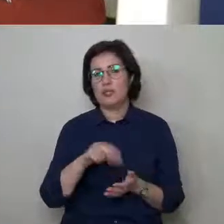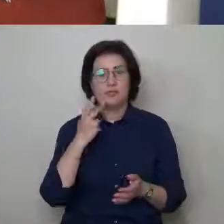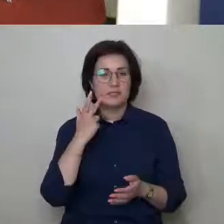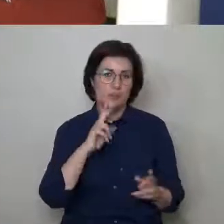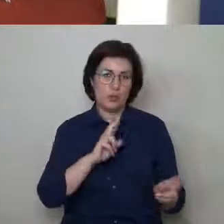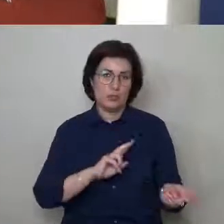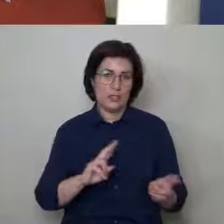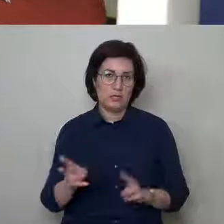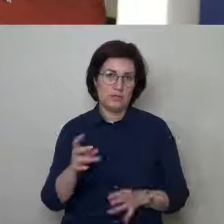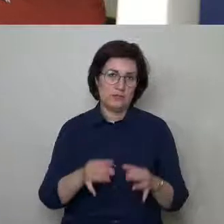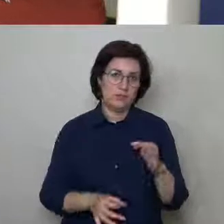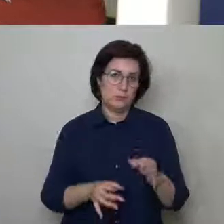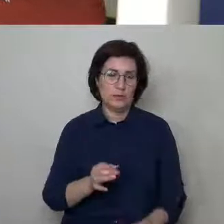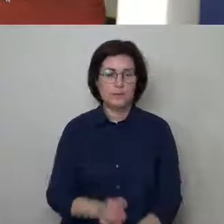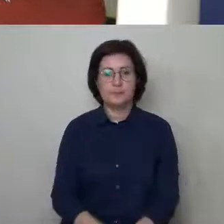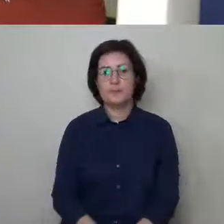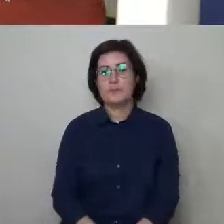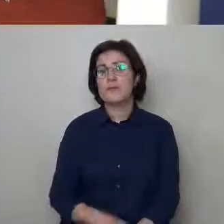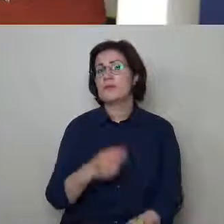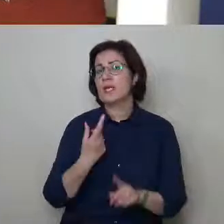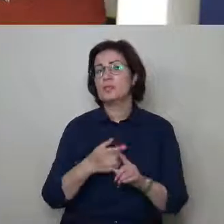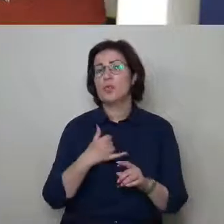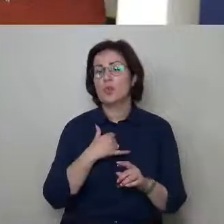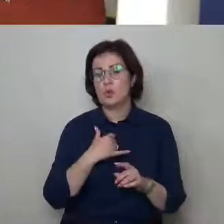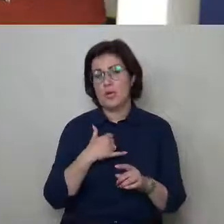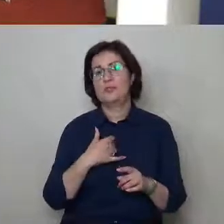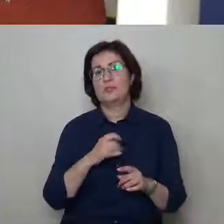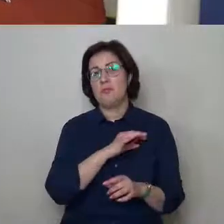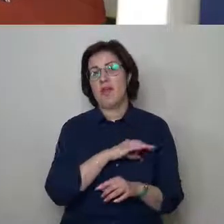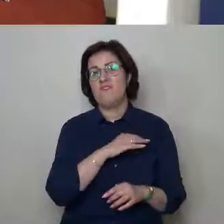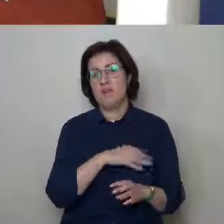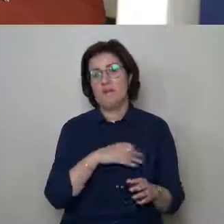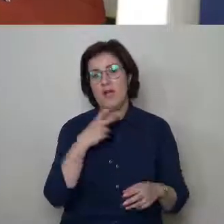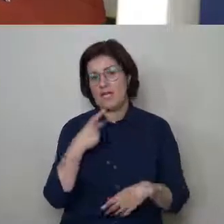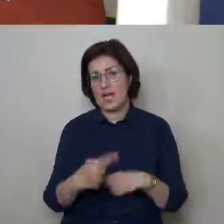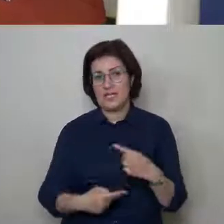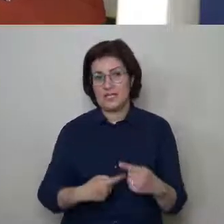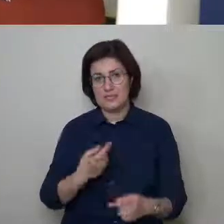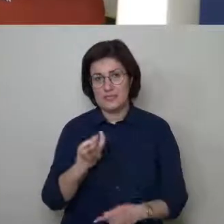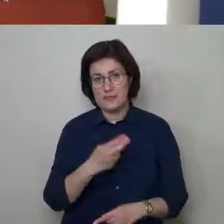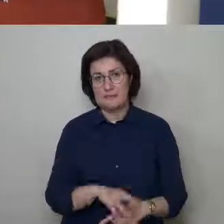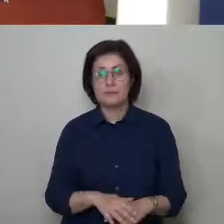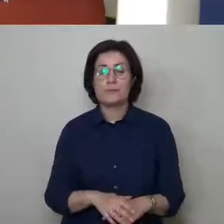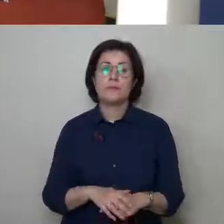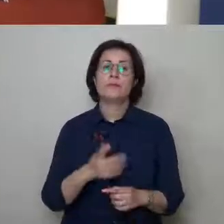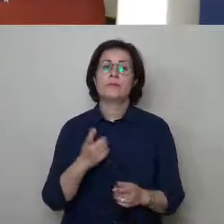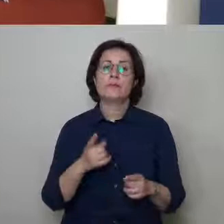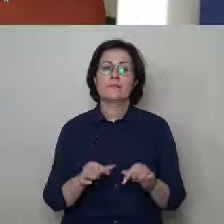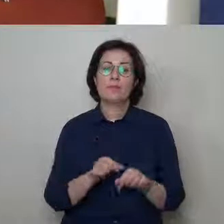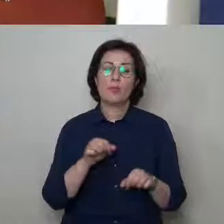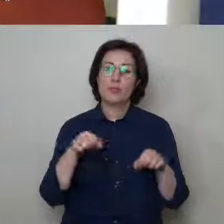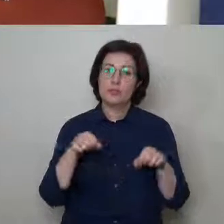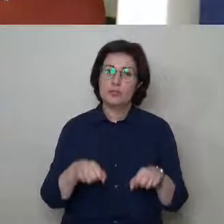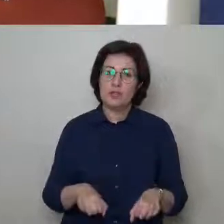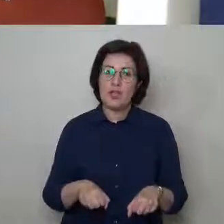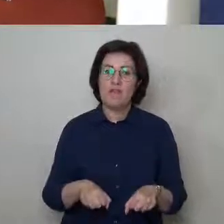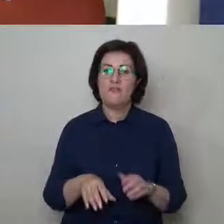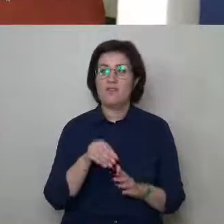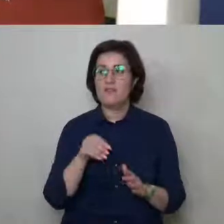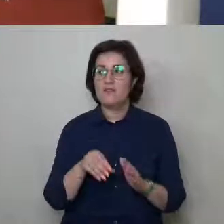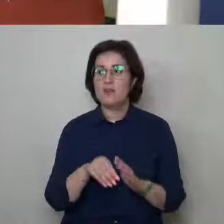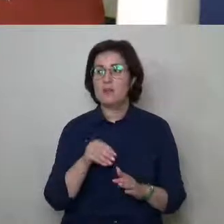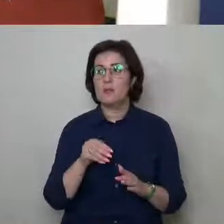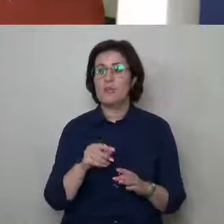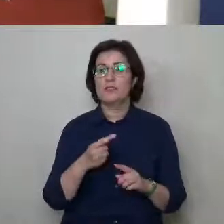territorial commissions, while the individual members' complaints about individual members would have to be lodged